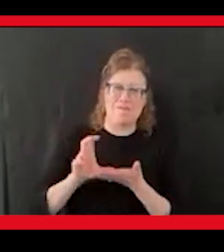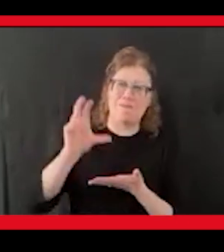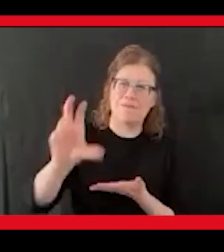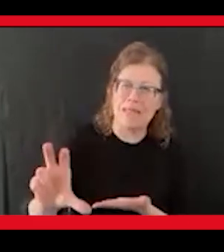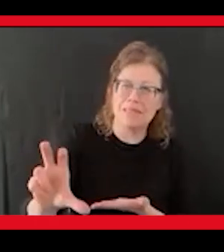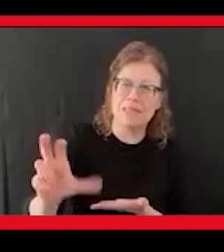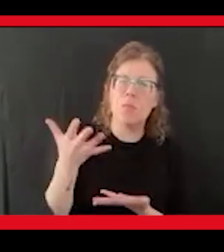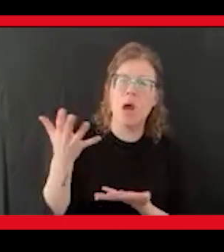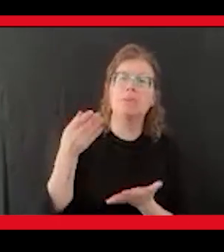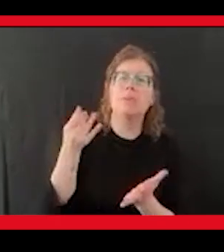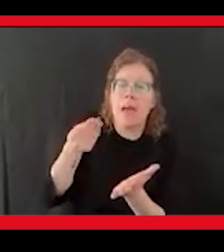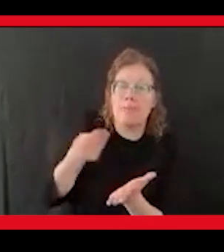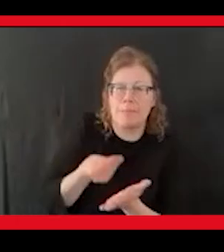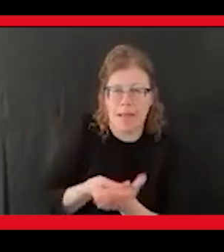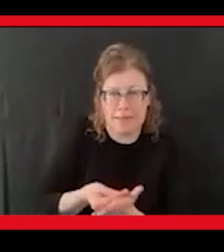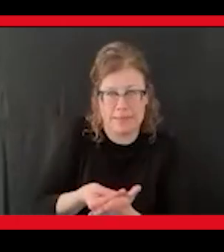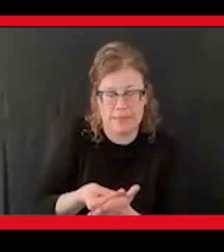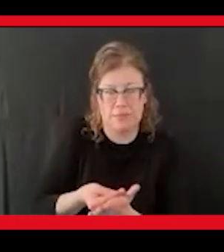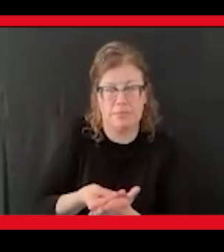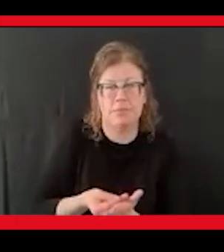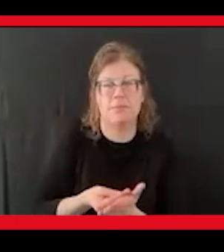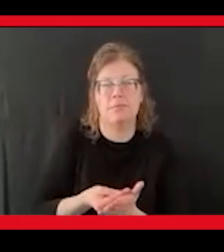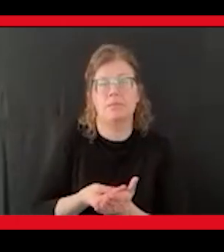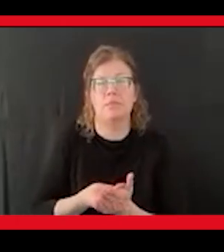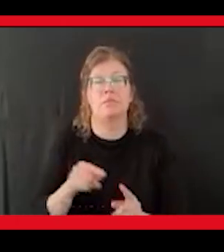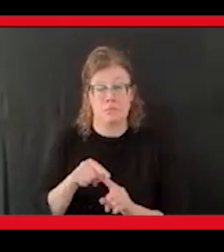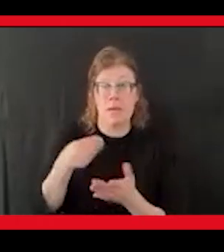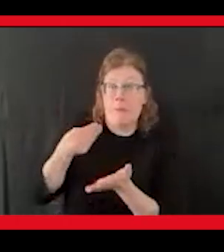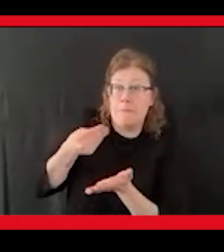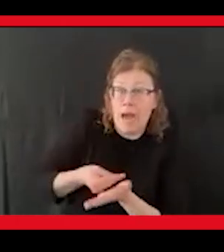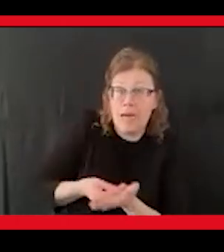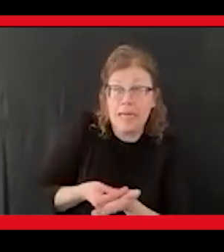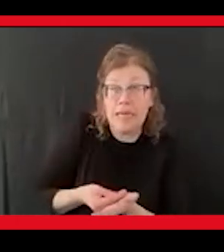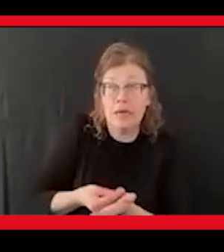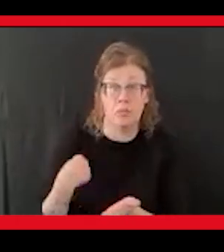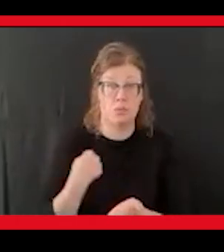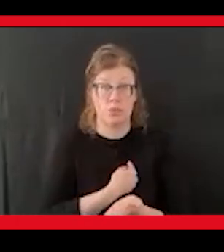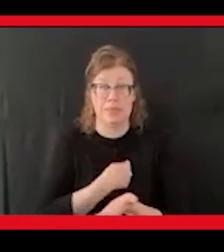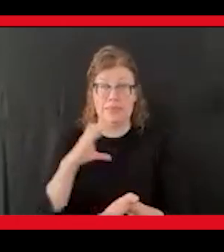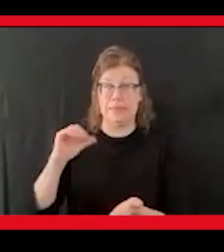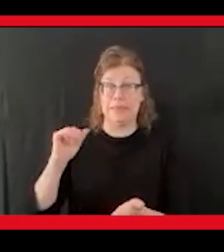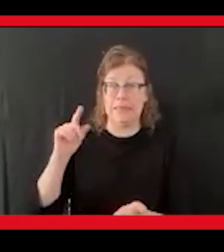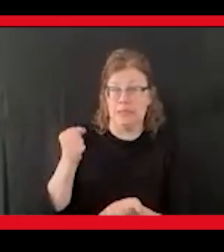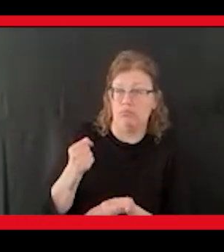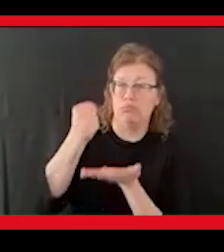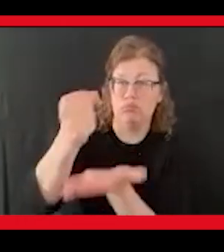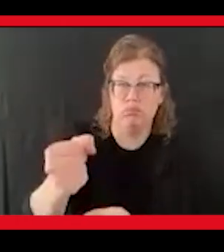funds you will receive from CADA for that project will not be renewed in the coming year. To receive